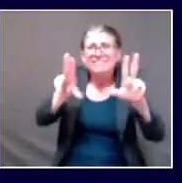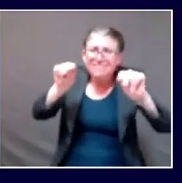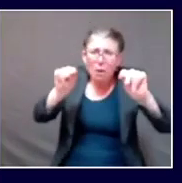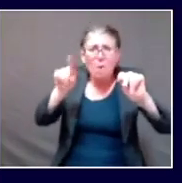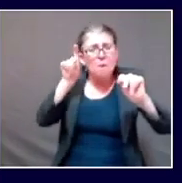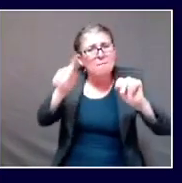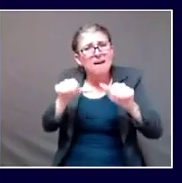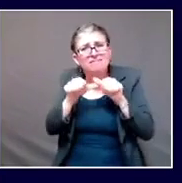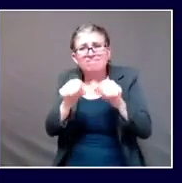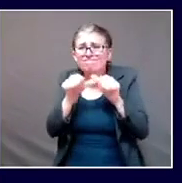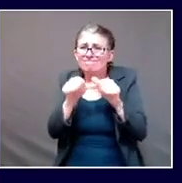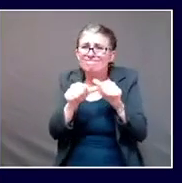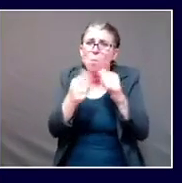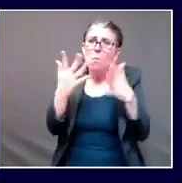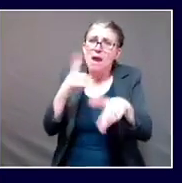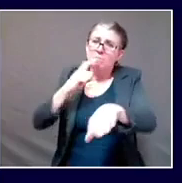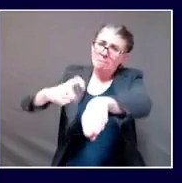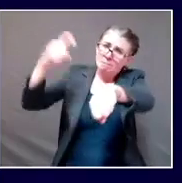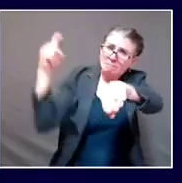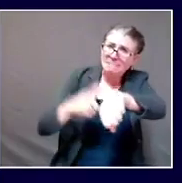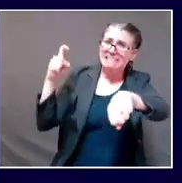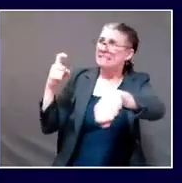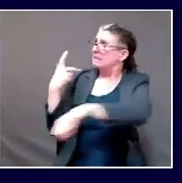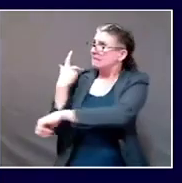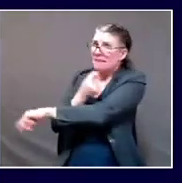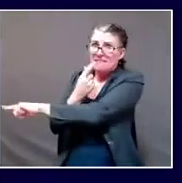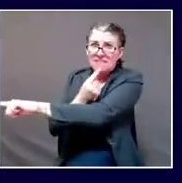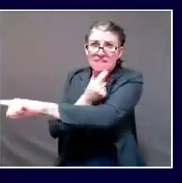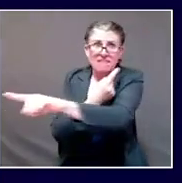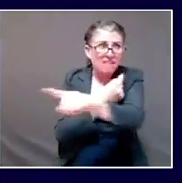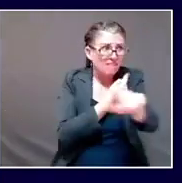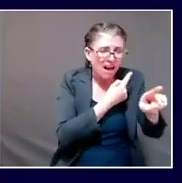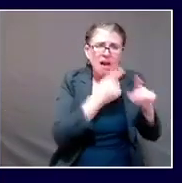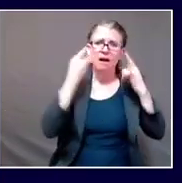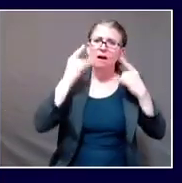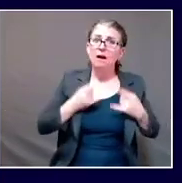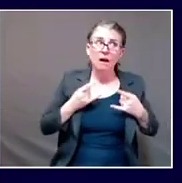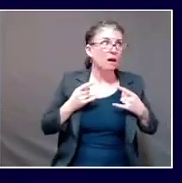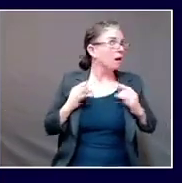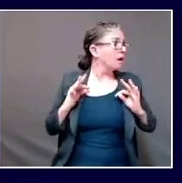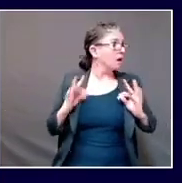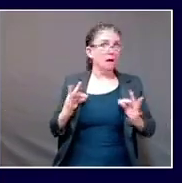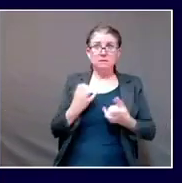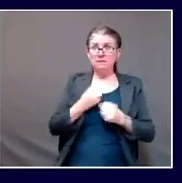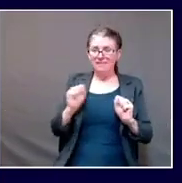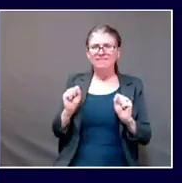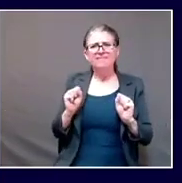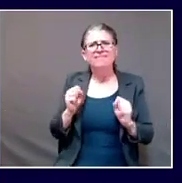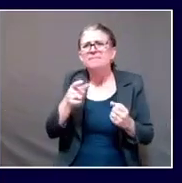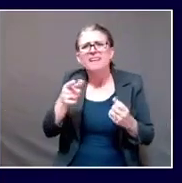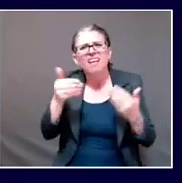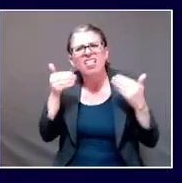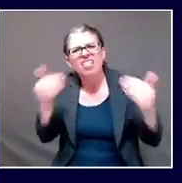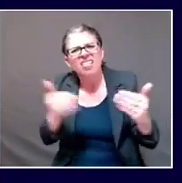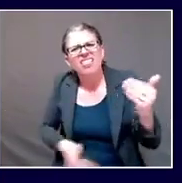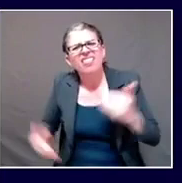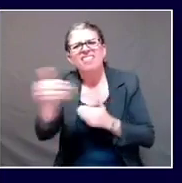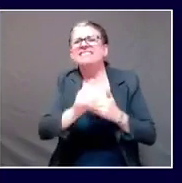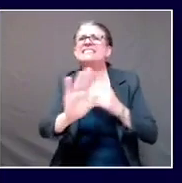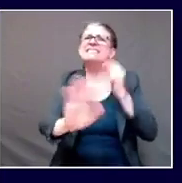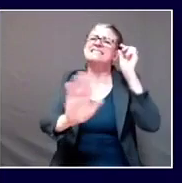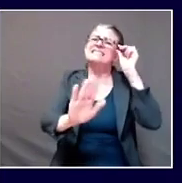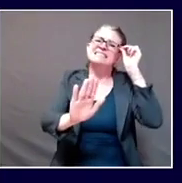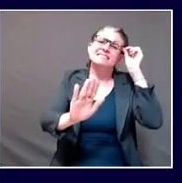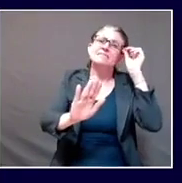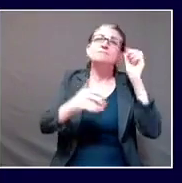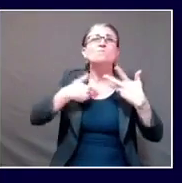Short of closing businesses, closing schools and requiring people to stay home, which is the last thing I want to do, especially during the holidays, we